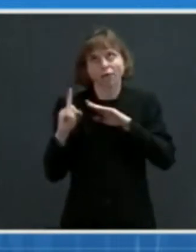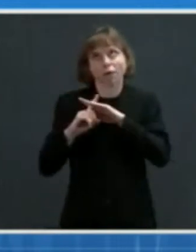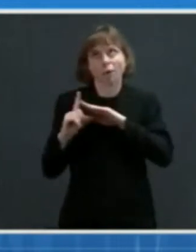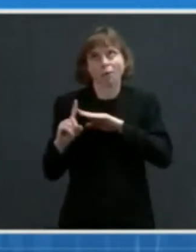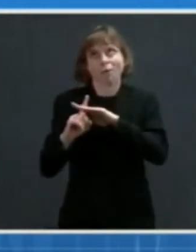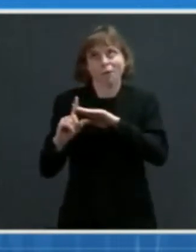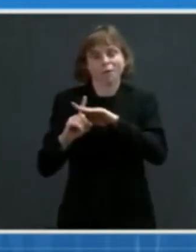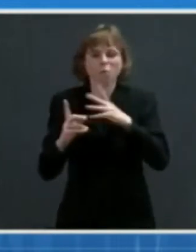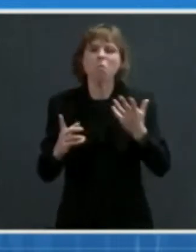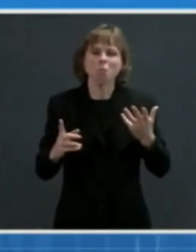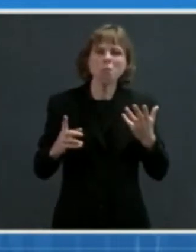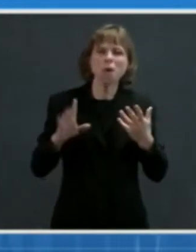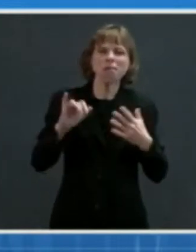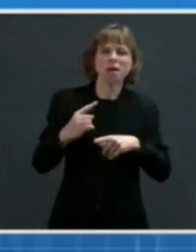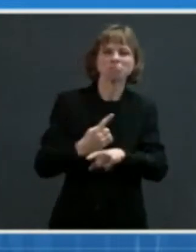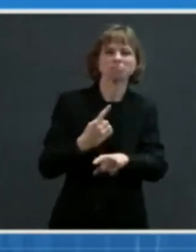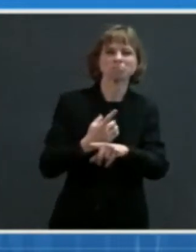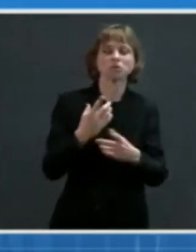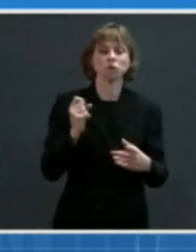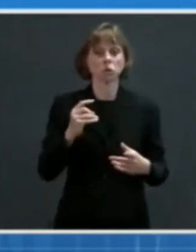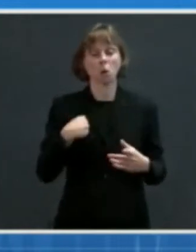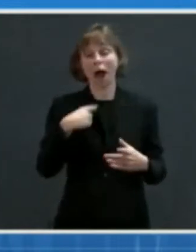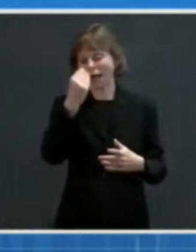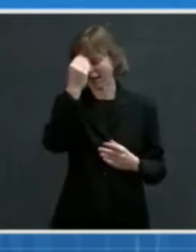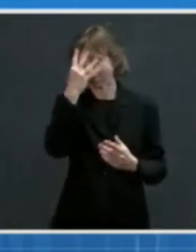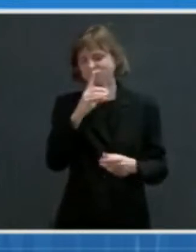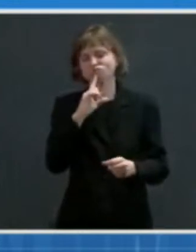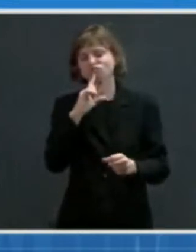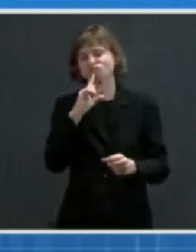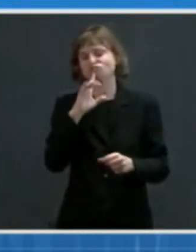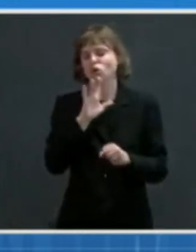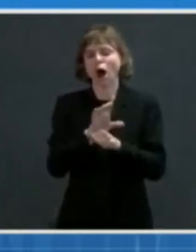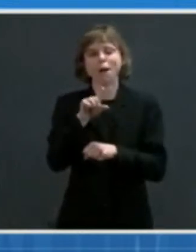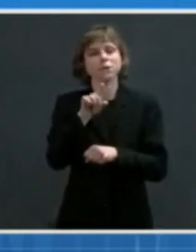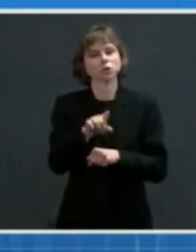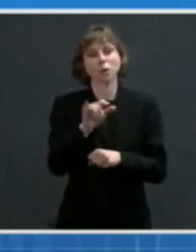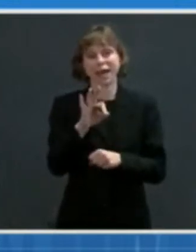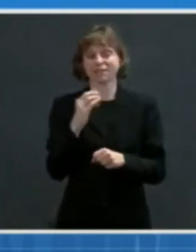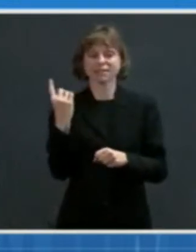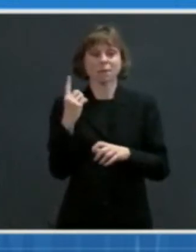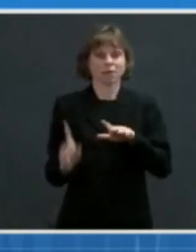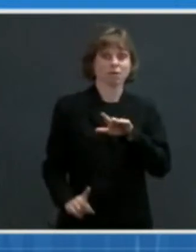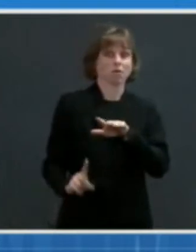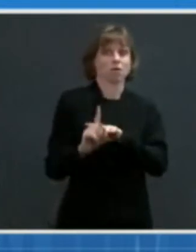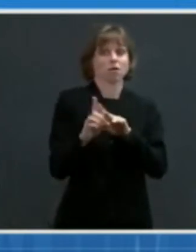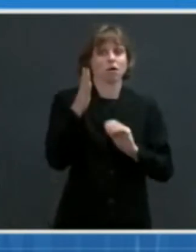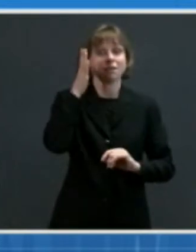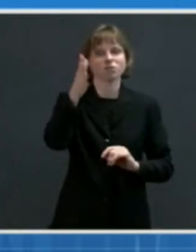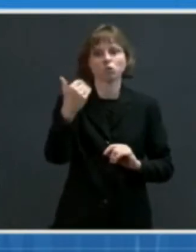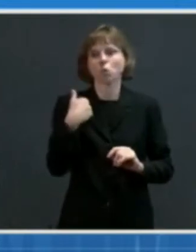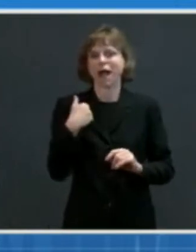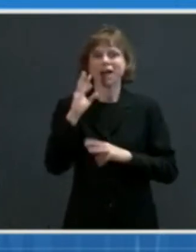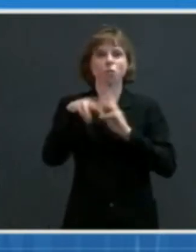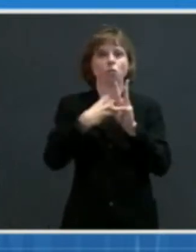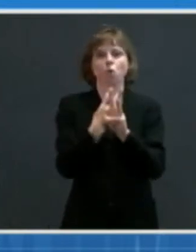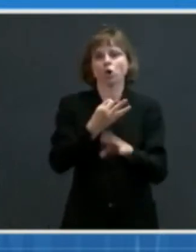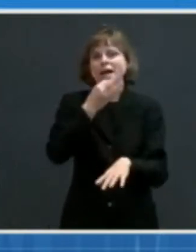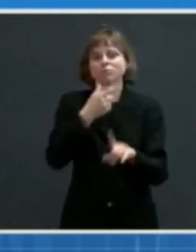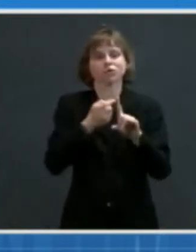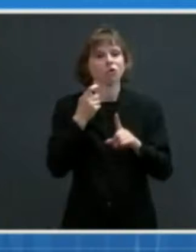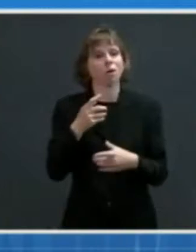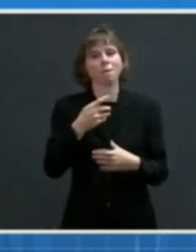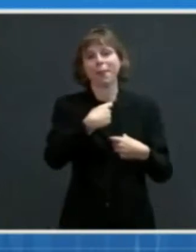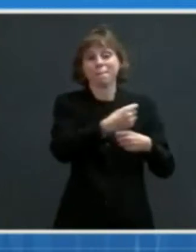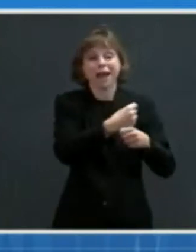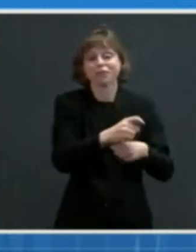assure you we have world experts from manufacturing, from the Department of Defense, and from the